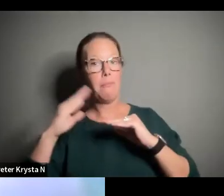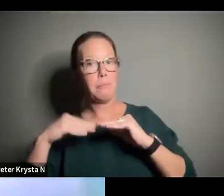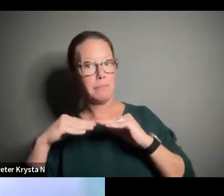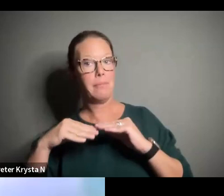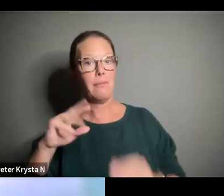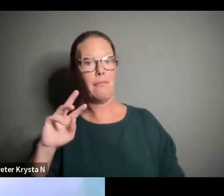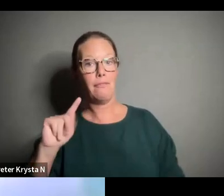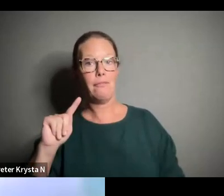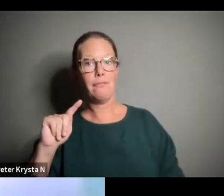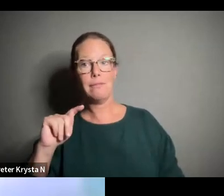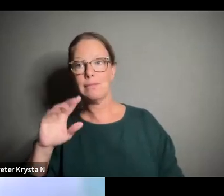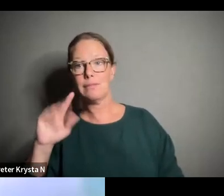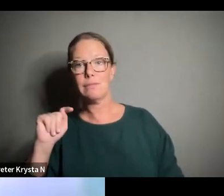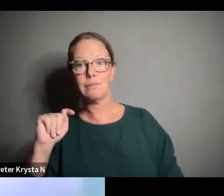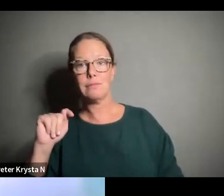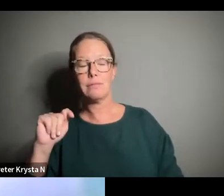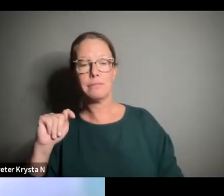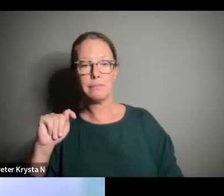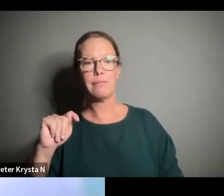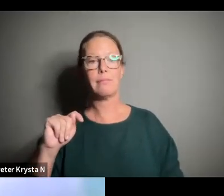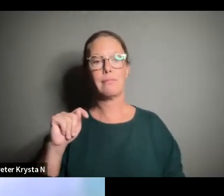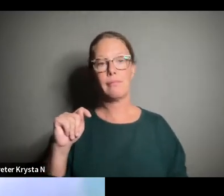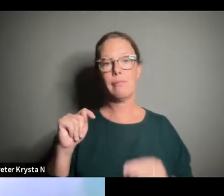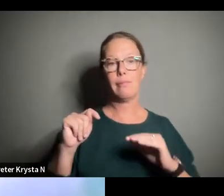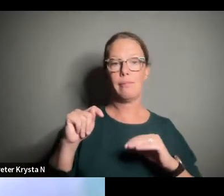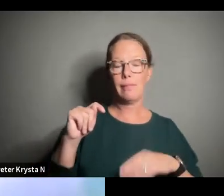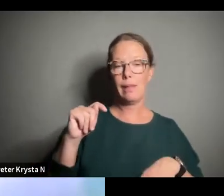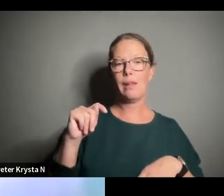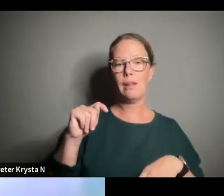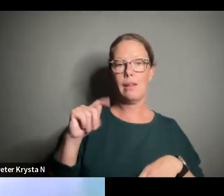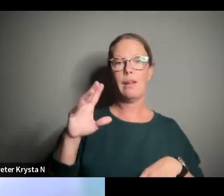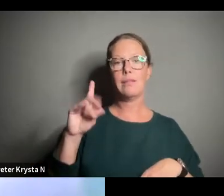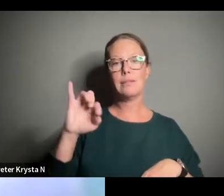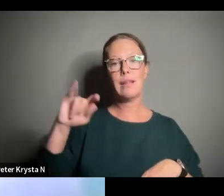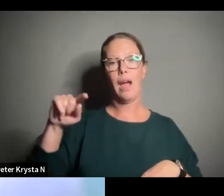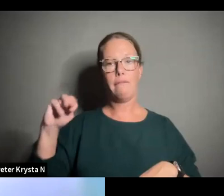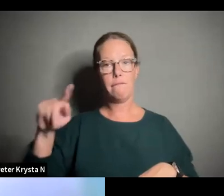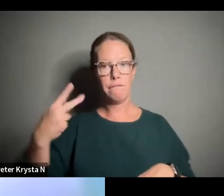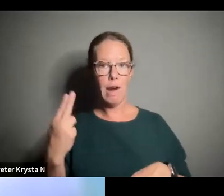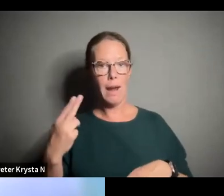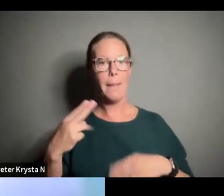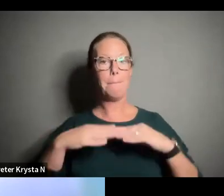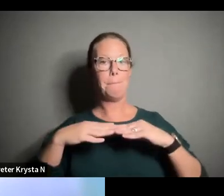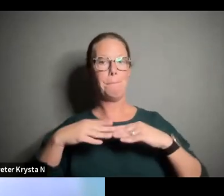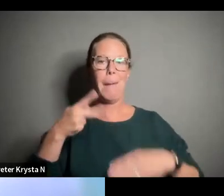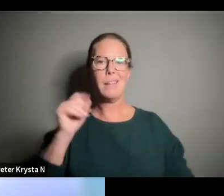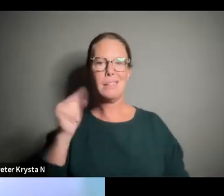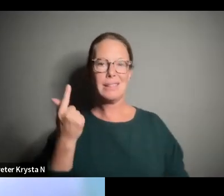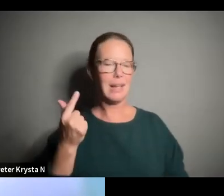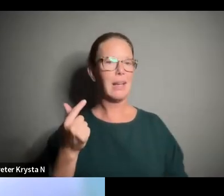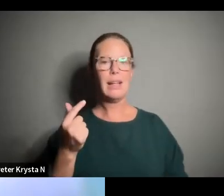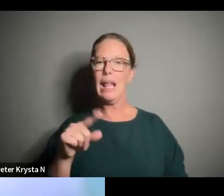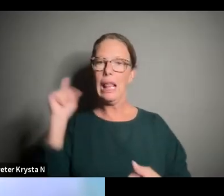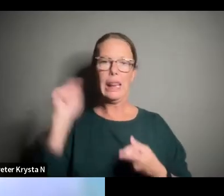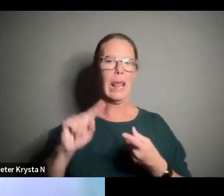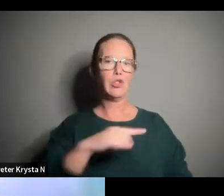you get 0. And so there's no risk-free process, but there's less risk from that